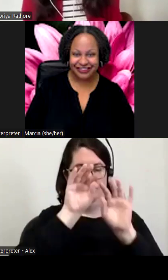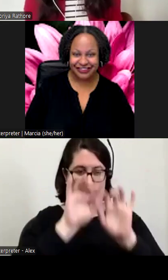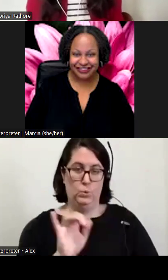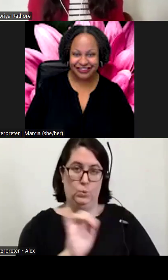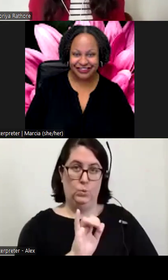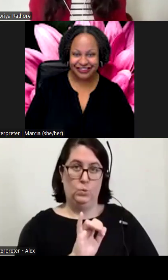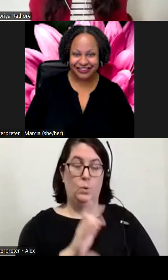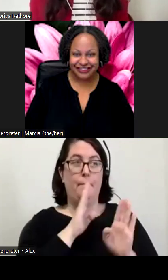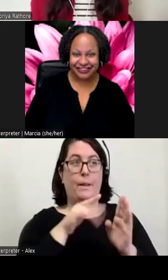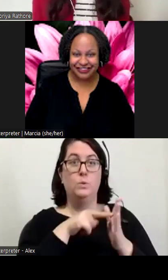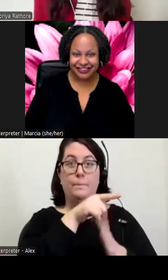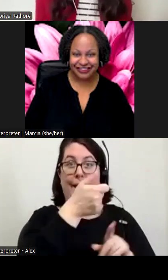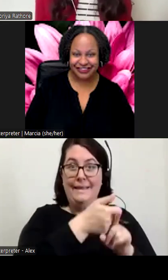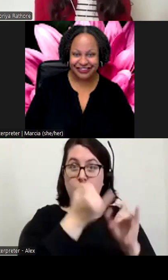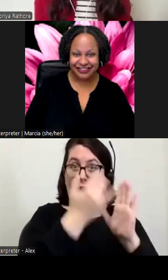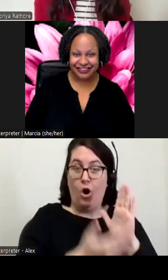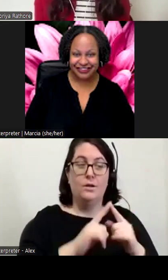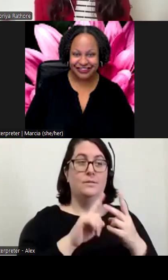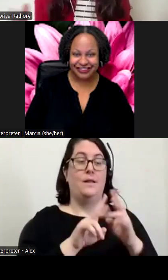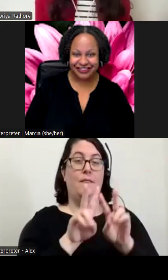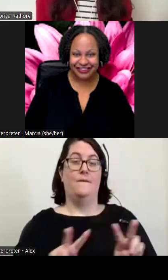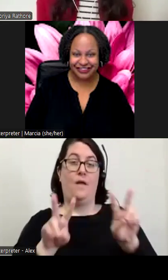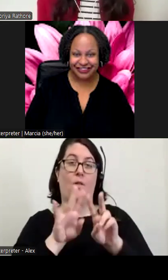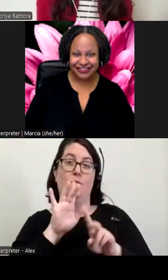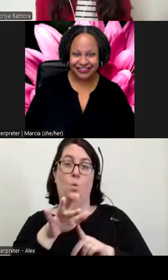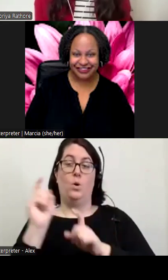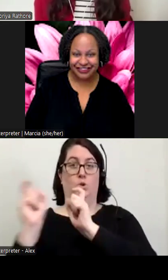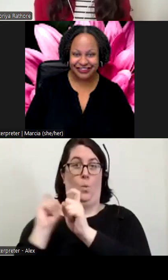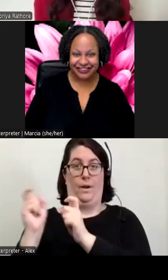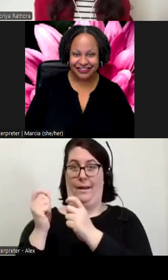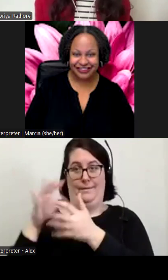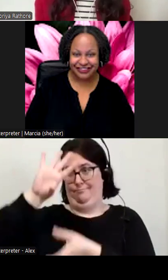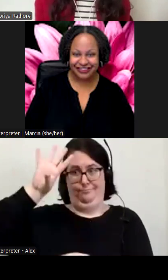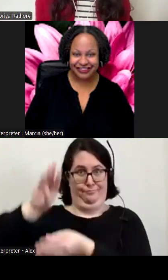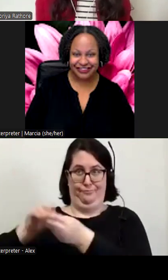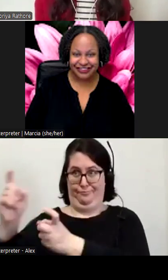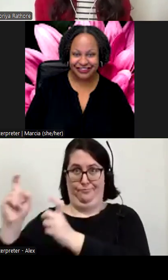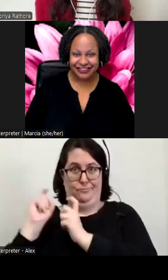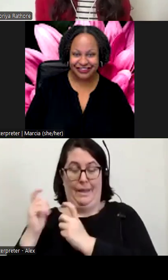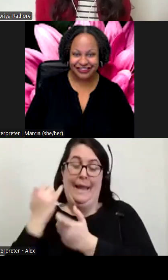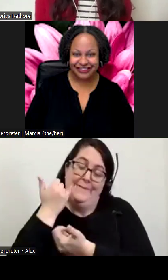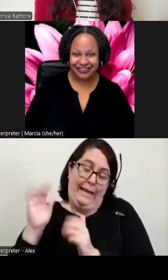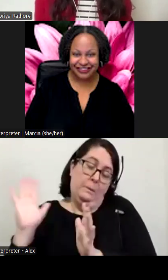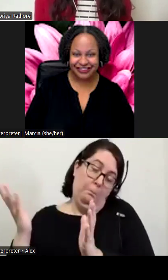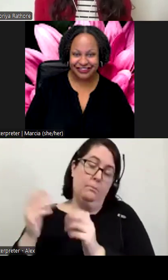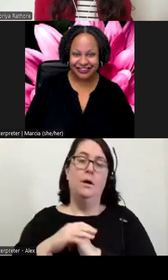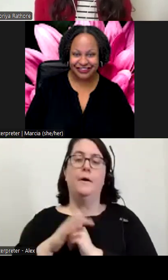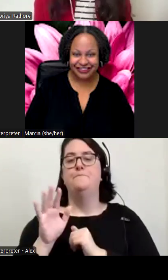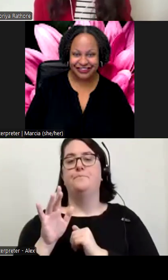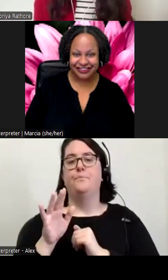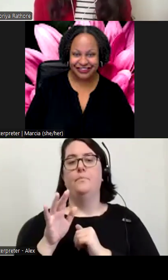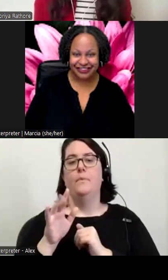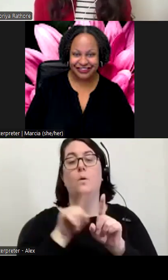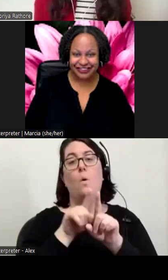to pay each artist, what the value of your donated goods and services are, if you have any of those. And